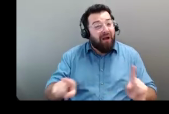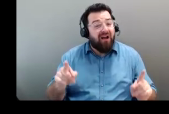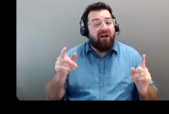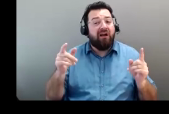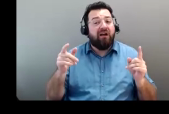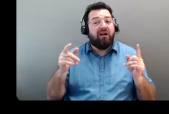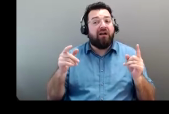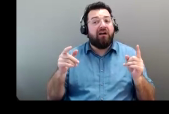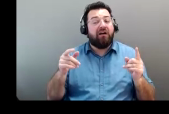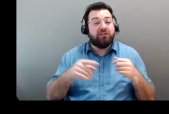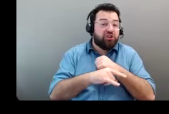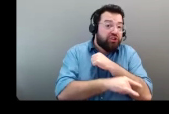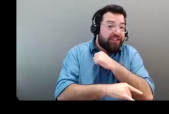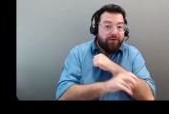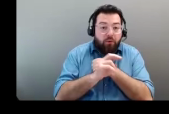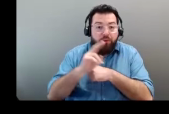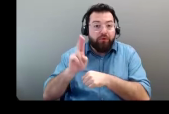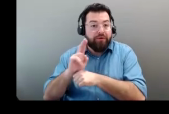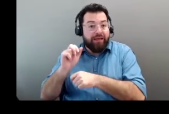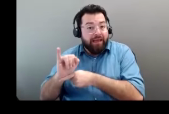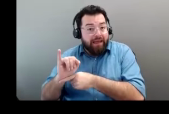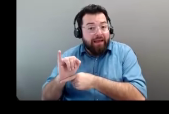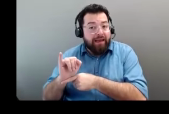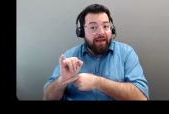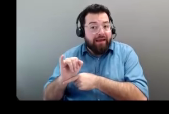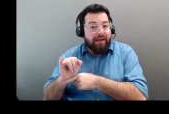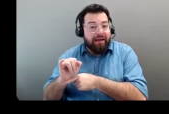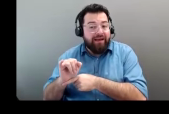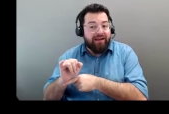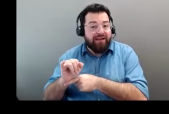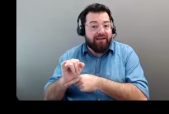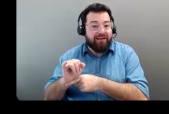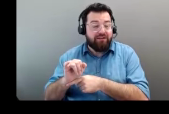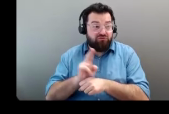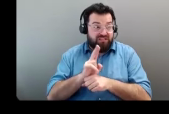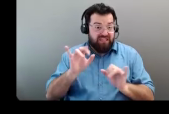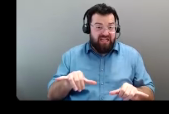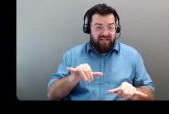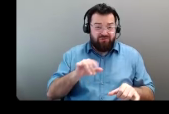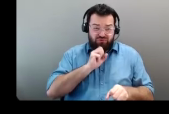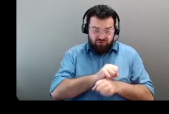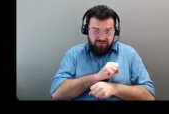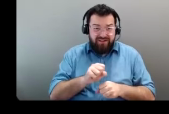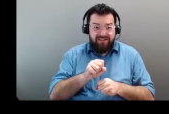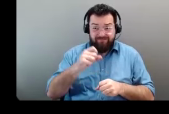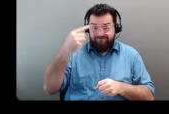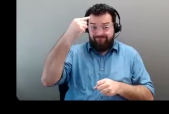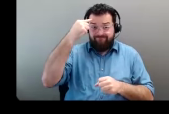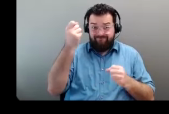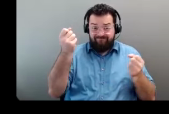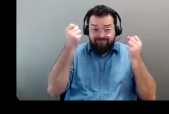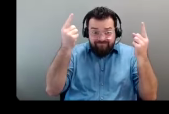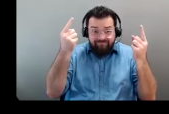the usage of AI go into comprehension and understanding? Can we, as students,